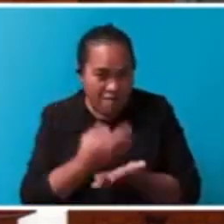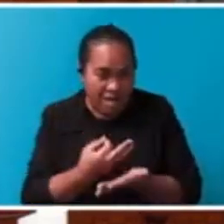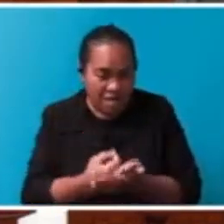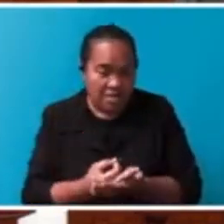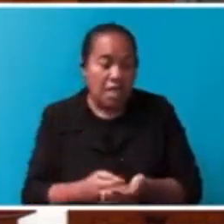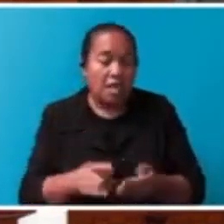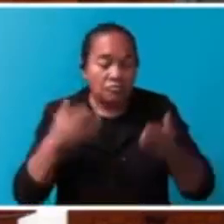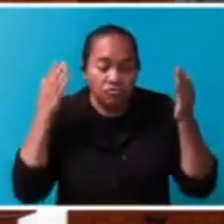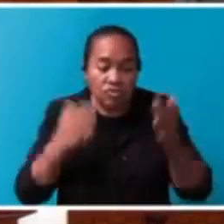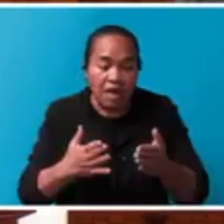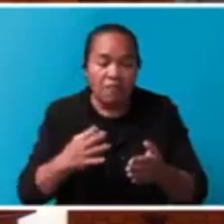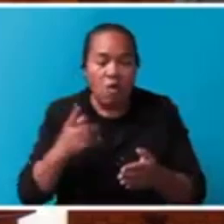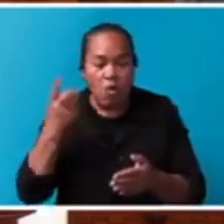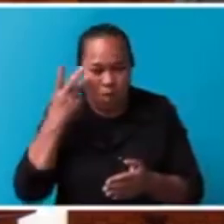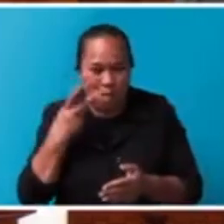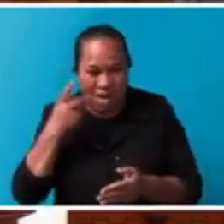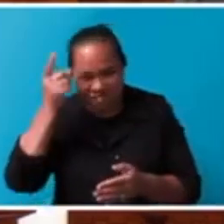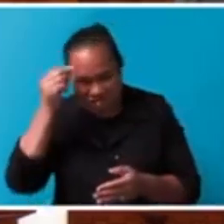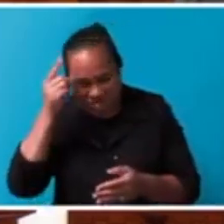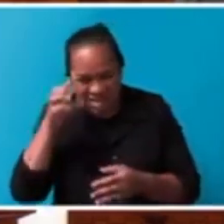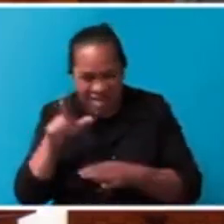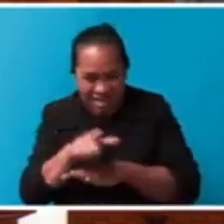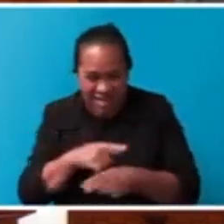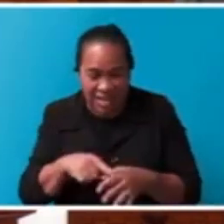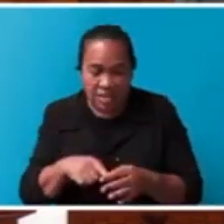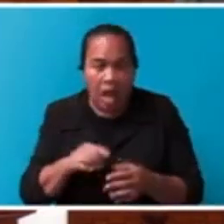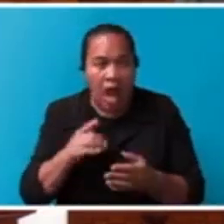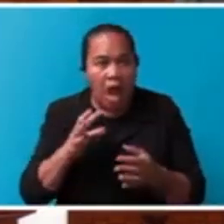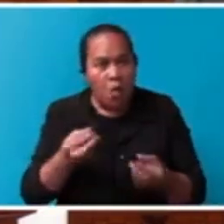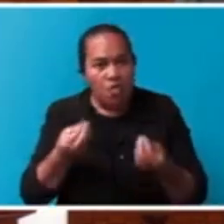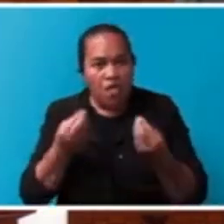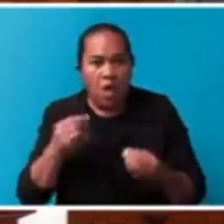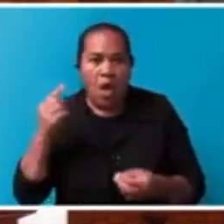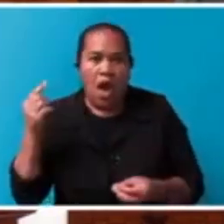SMEs to access funding between 100,000 to